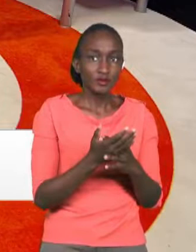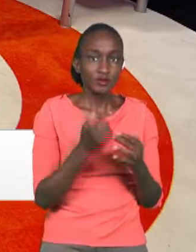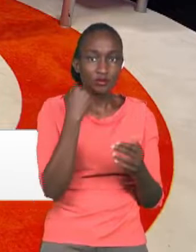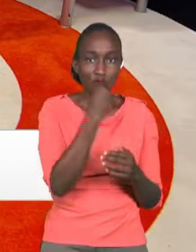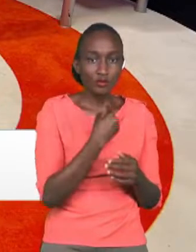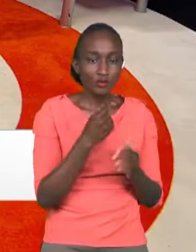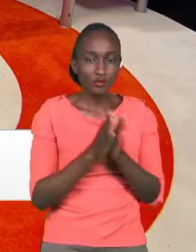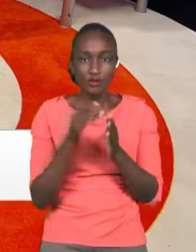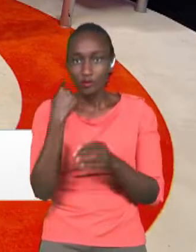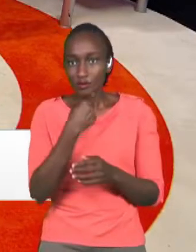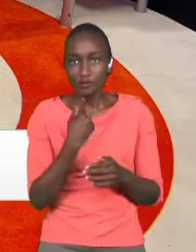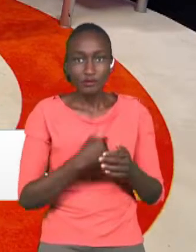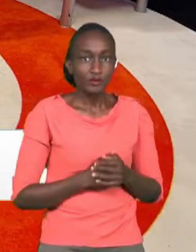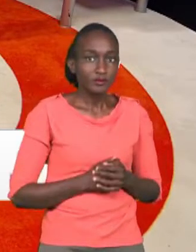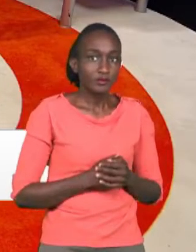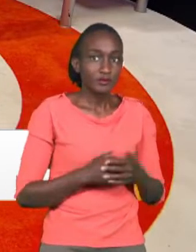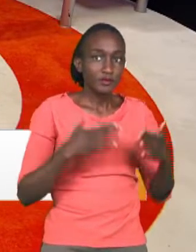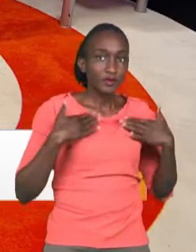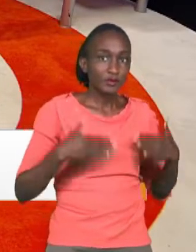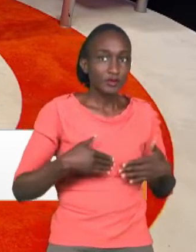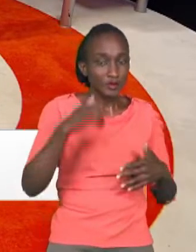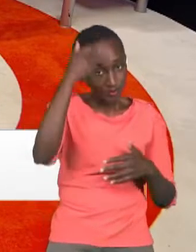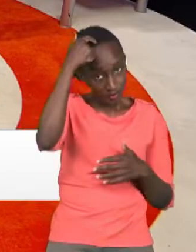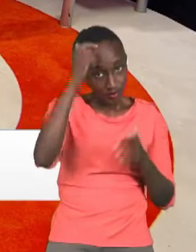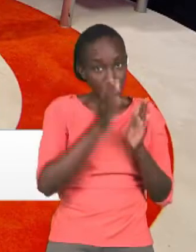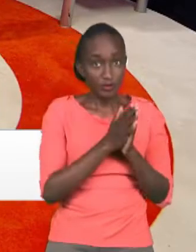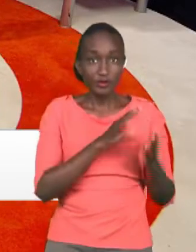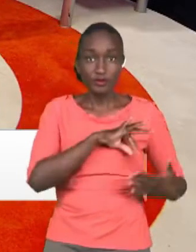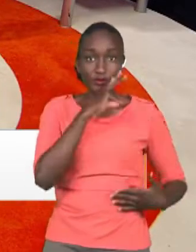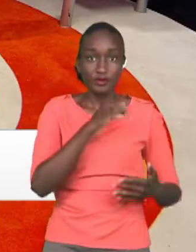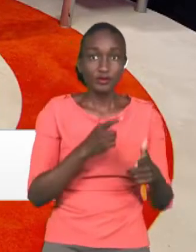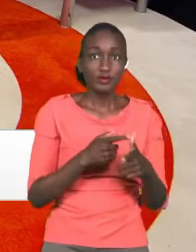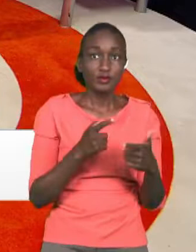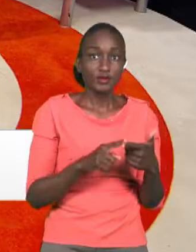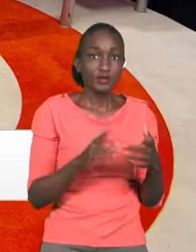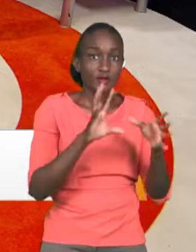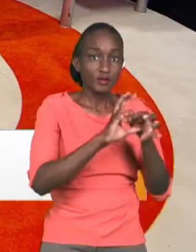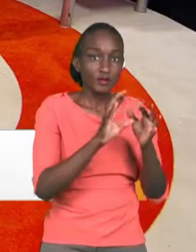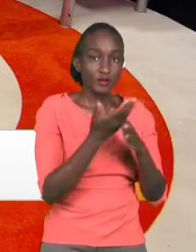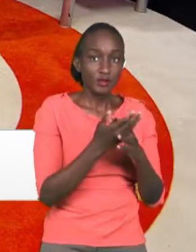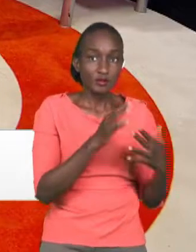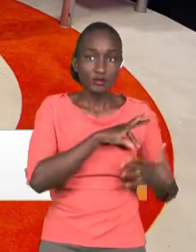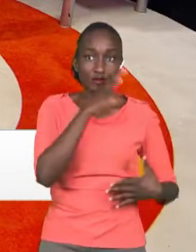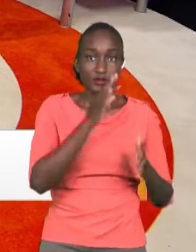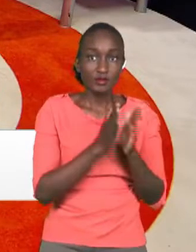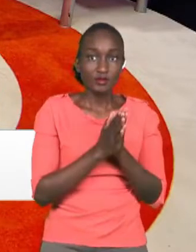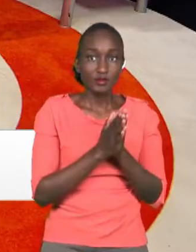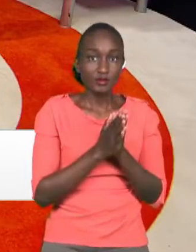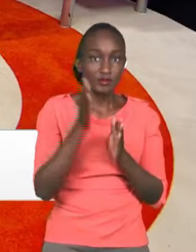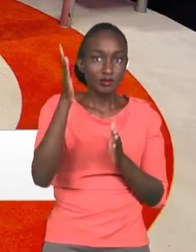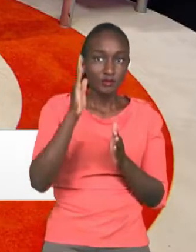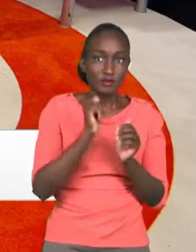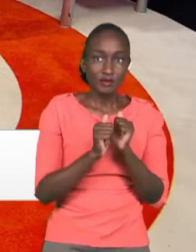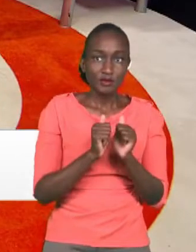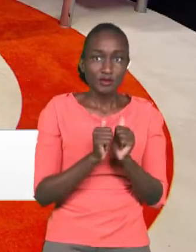whom? Mm-hmm. Body, mind, and spirit. Then the union between the spirit and the super soul is yoga. Okay.